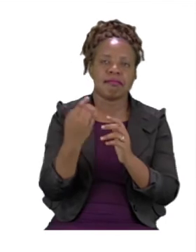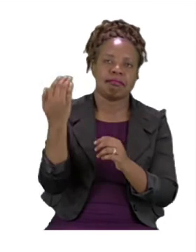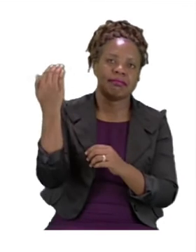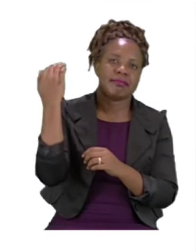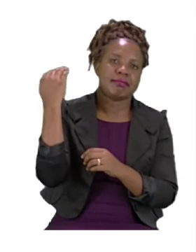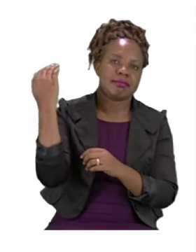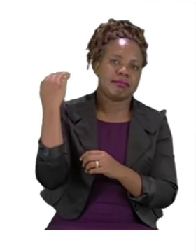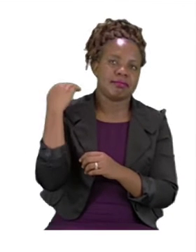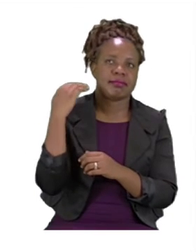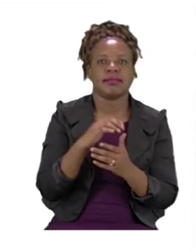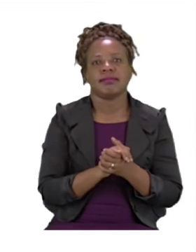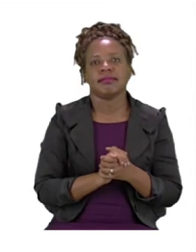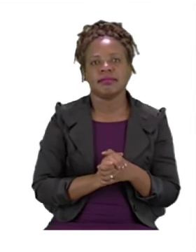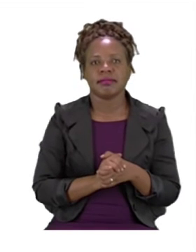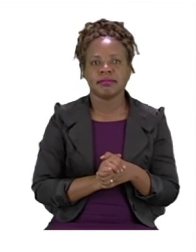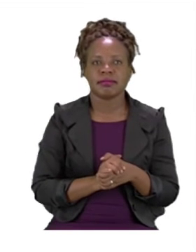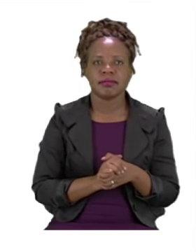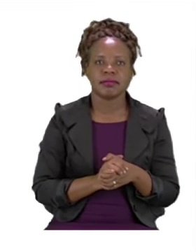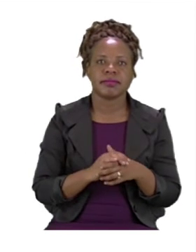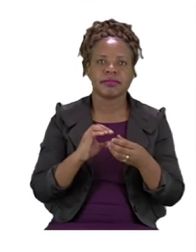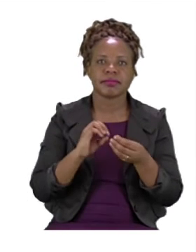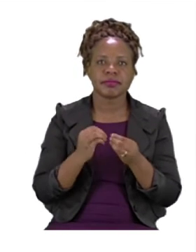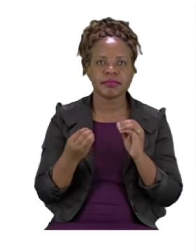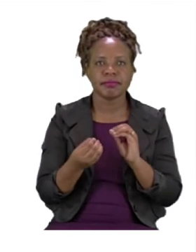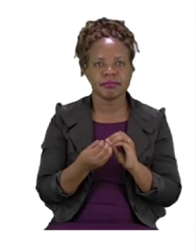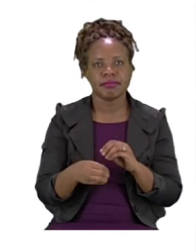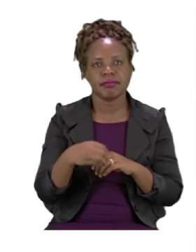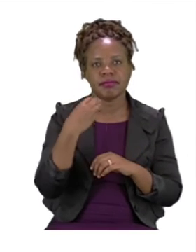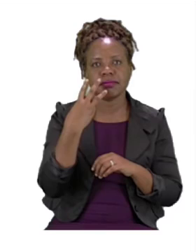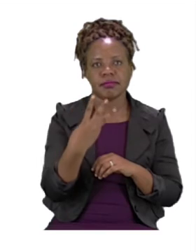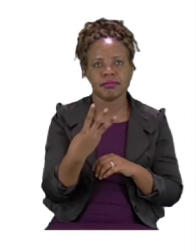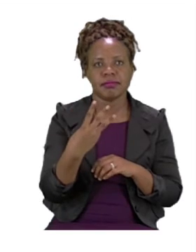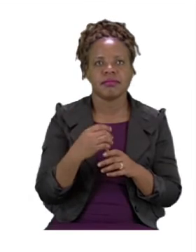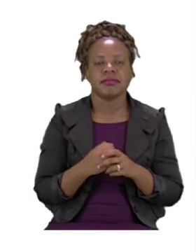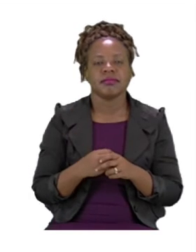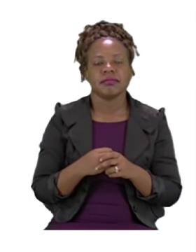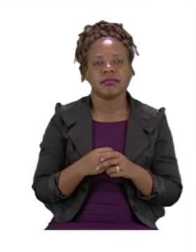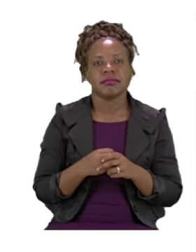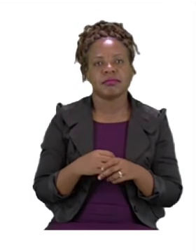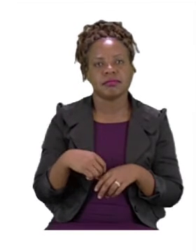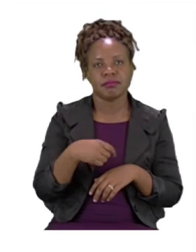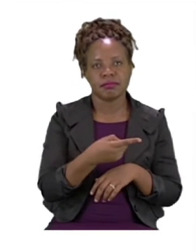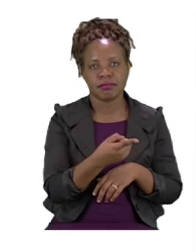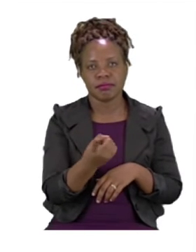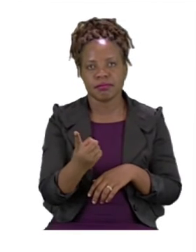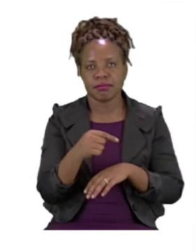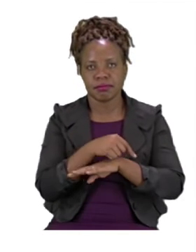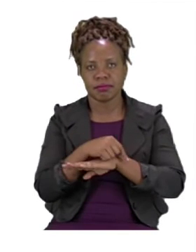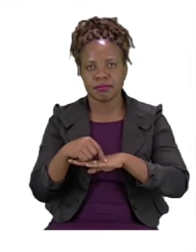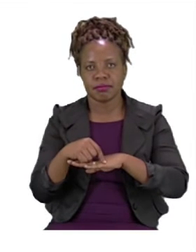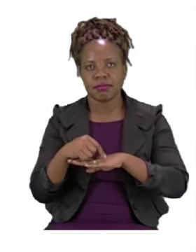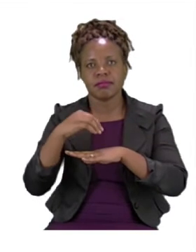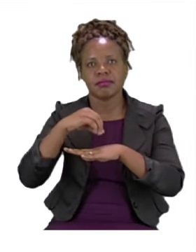present. Now let's try number 3. Number 3 says, they